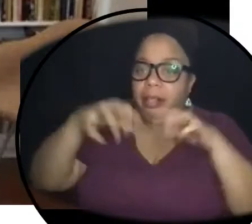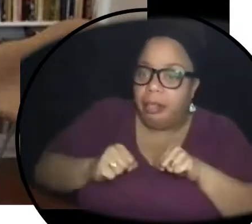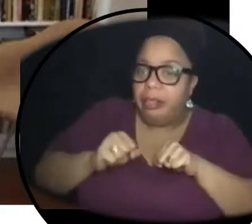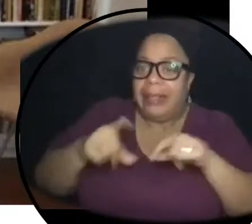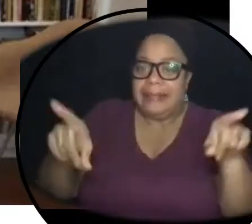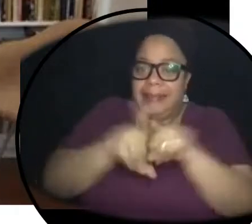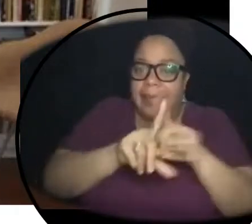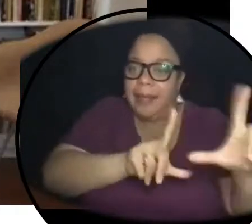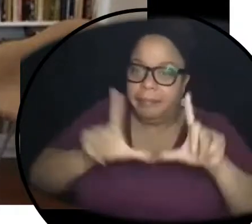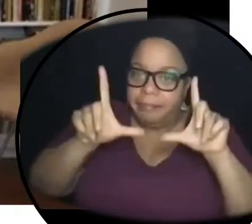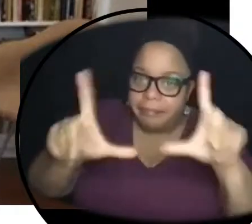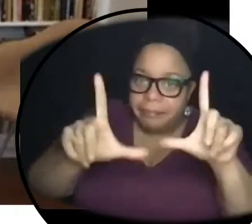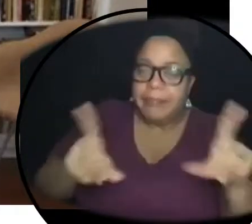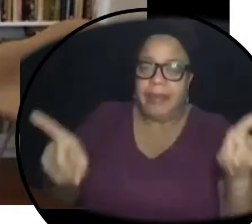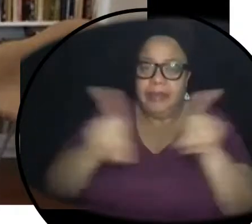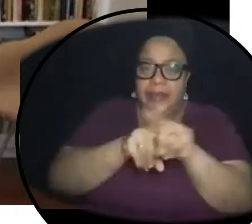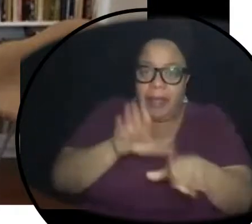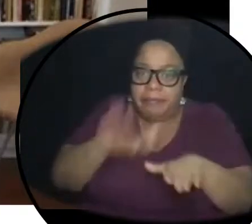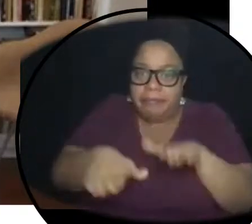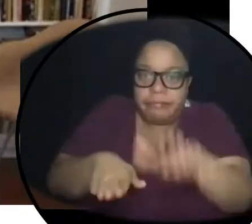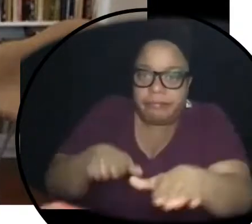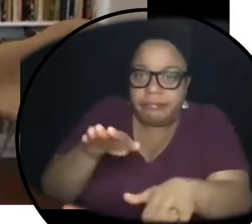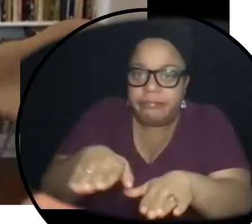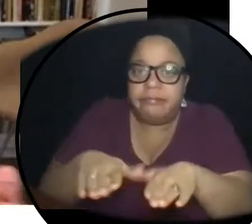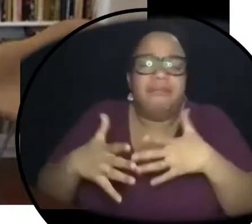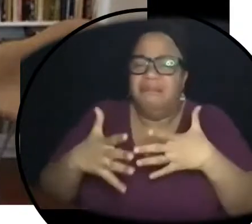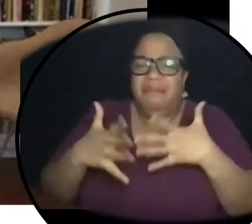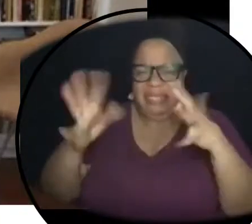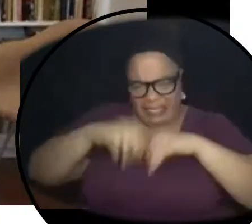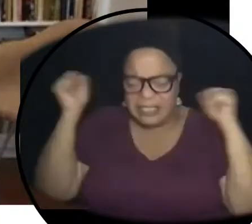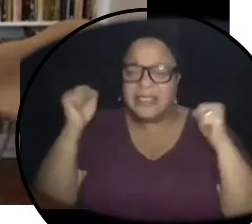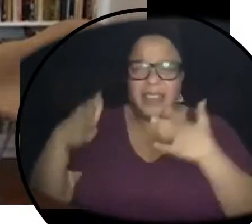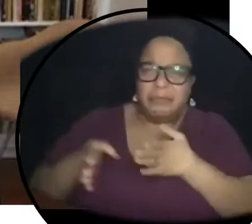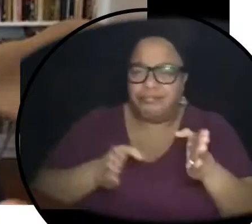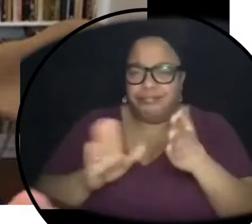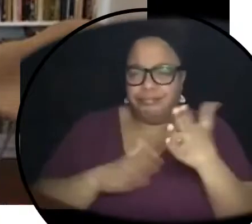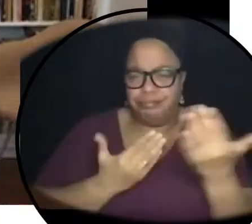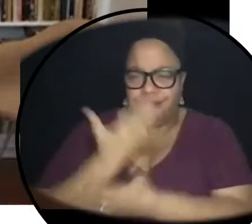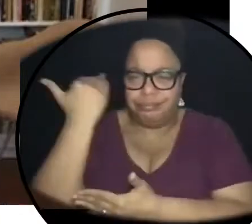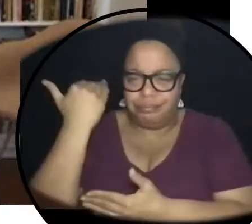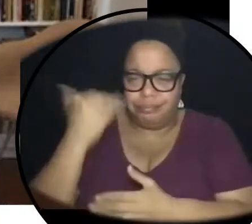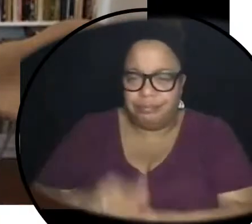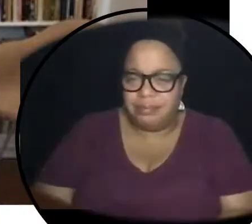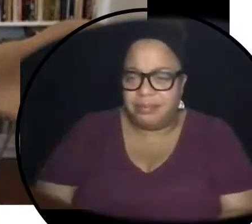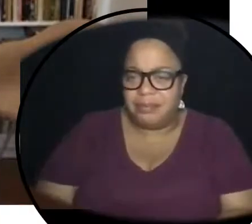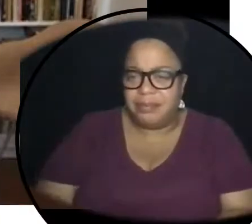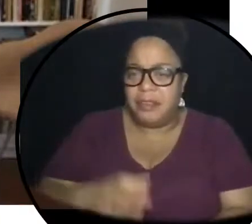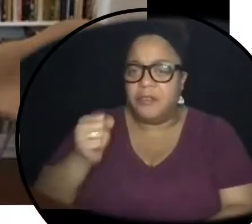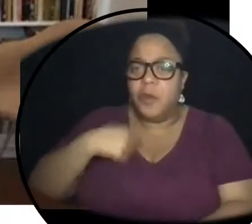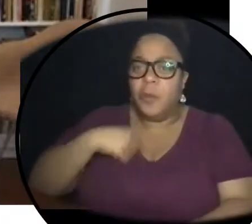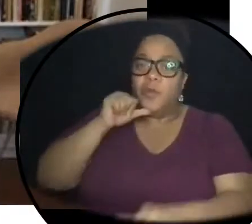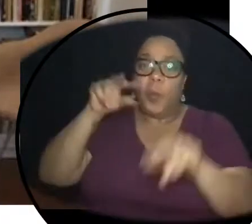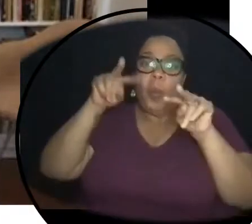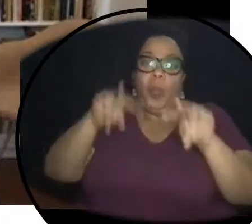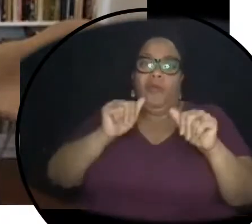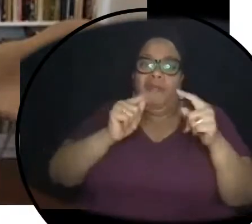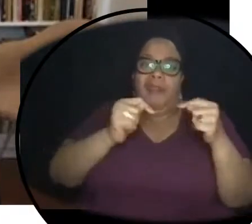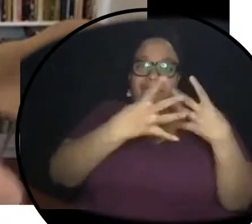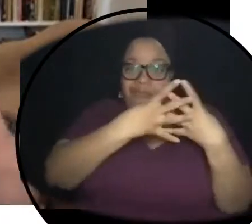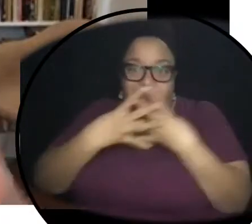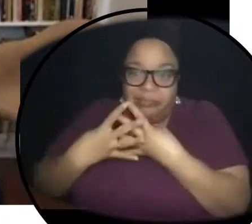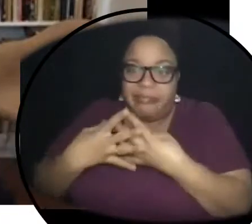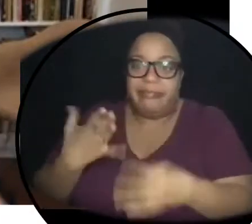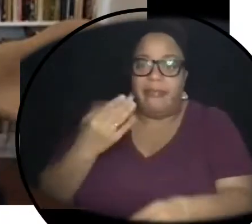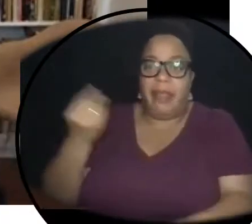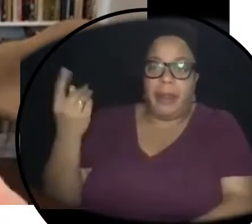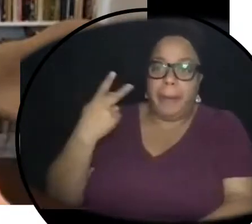talked about police and we've talked about prisons, and Lorgia has talked about educational institutions, the university, but